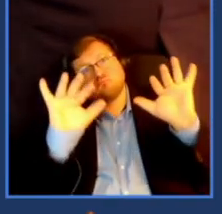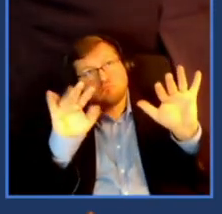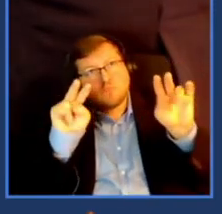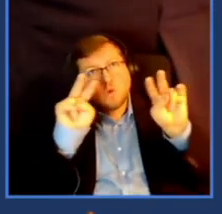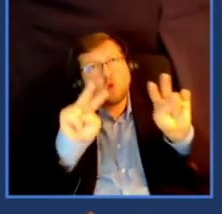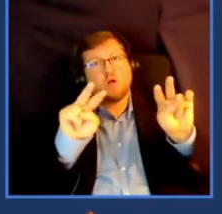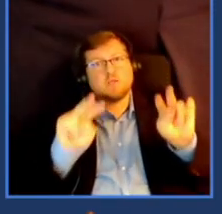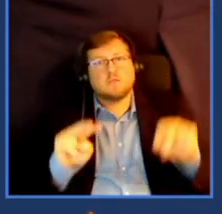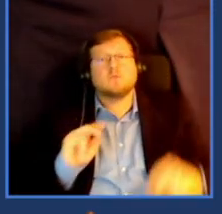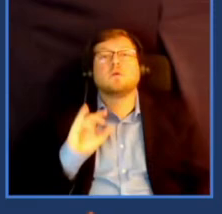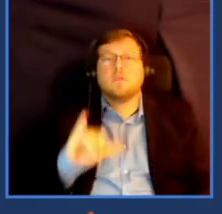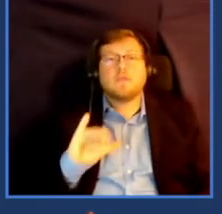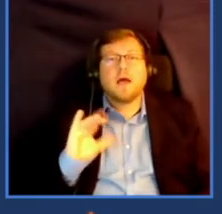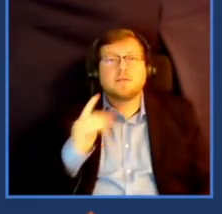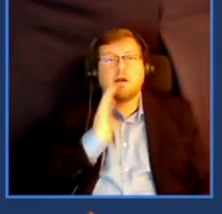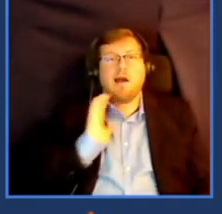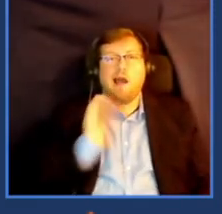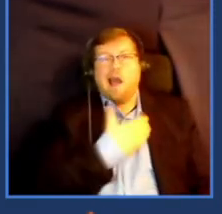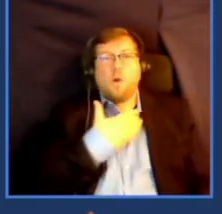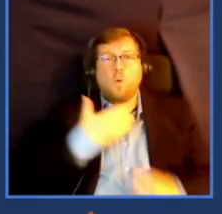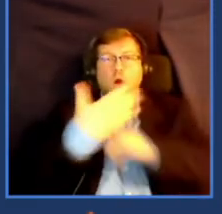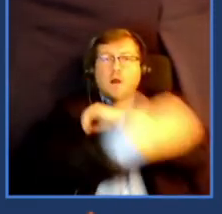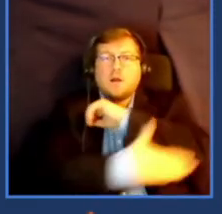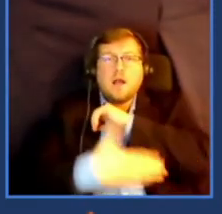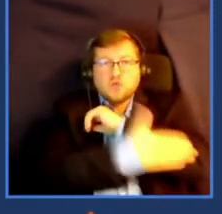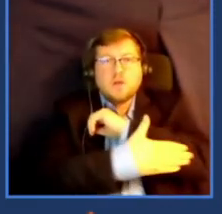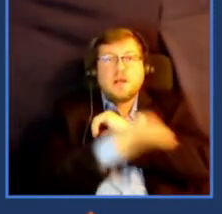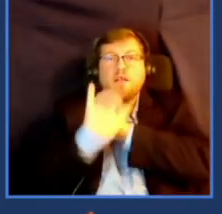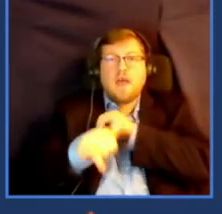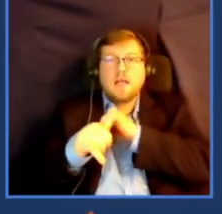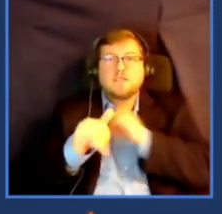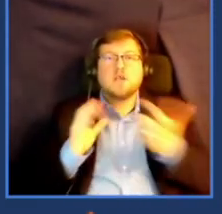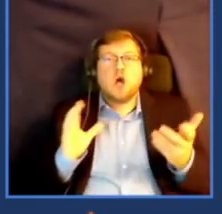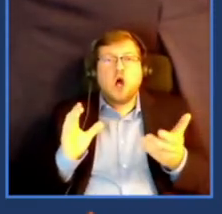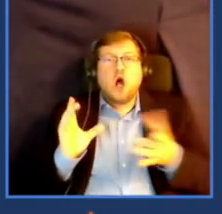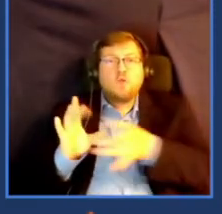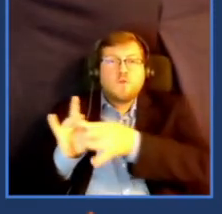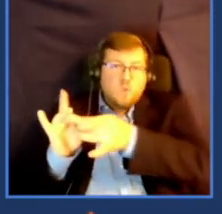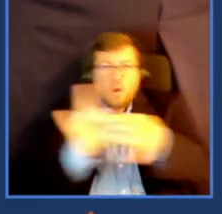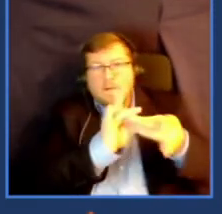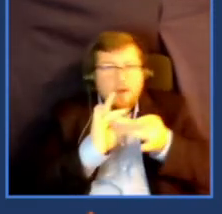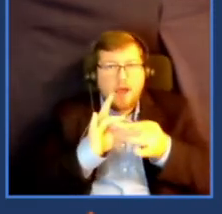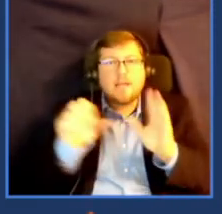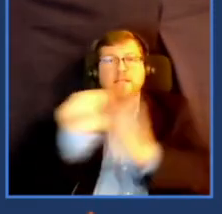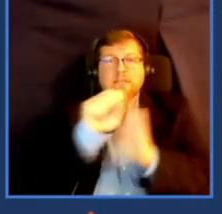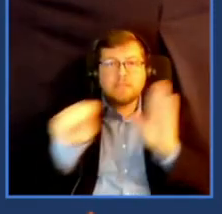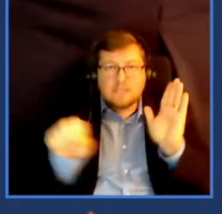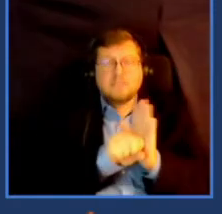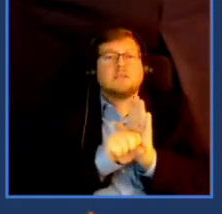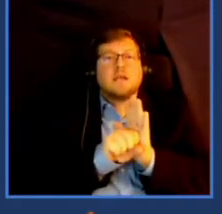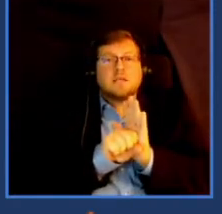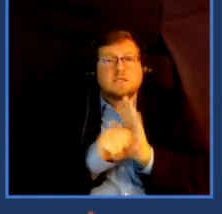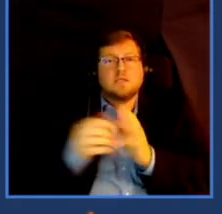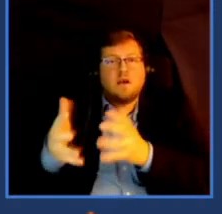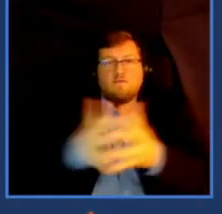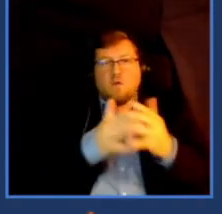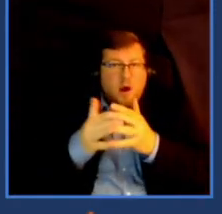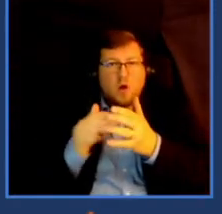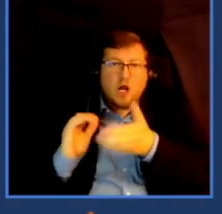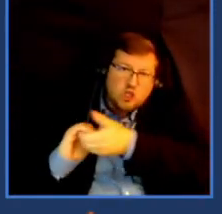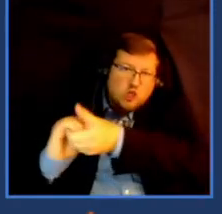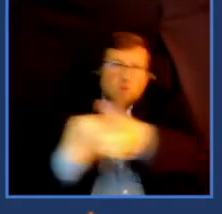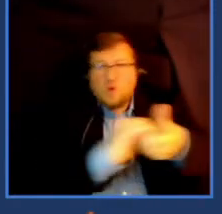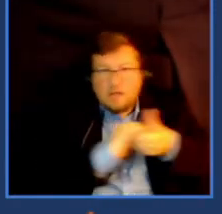we are. That's the United States of America. Vote, vote, vote,